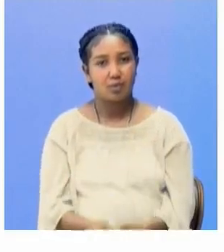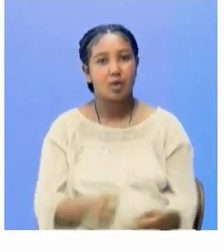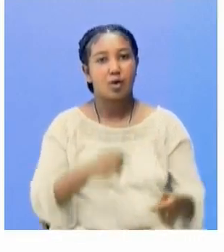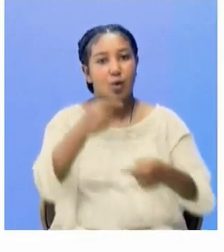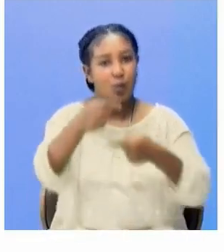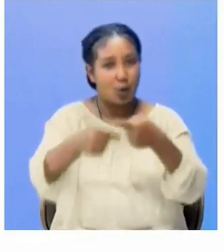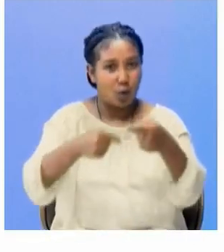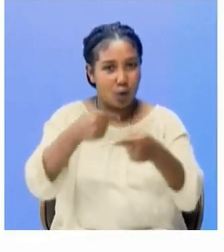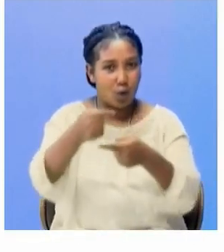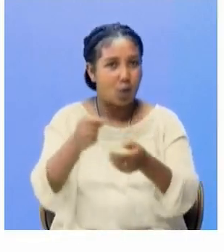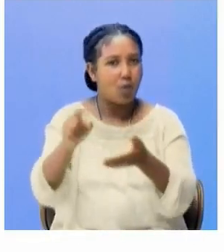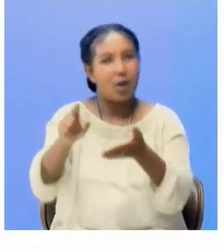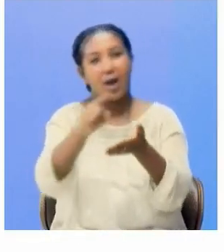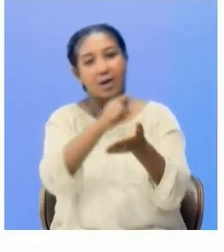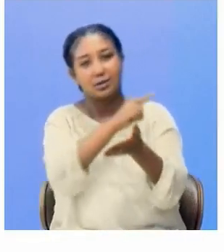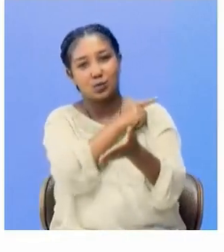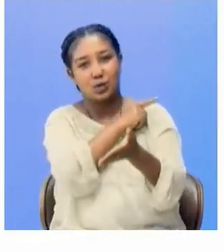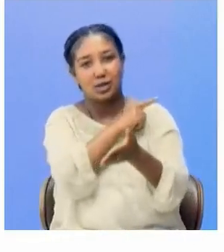go last week?